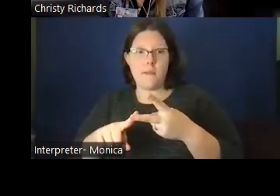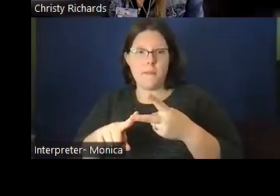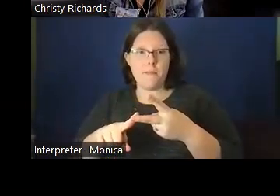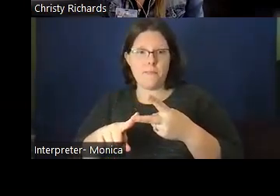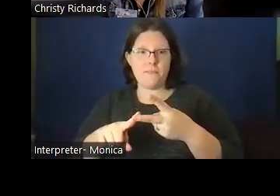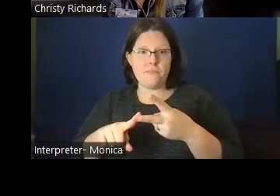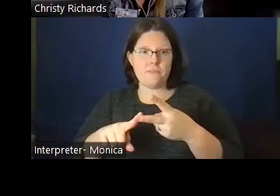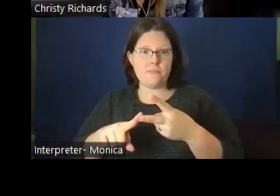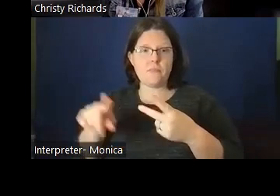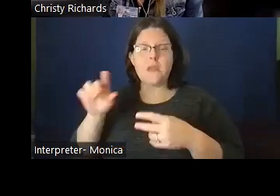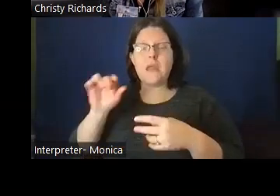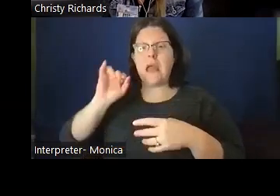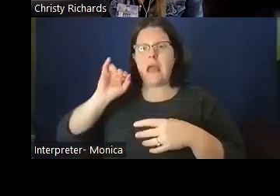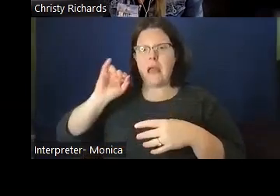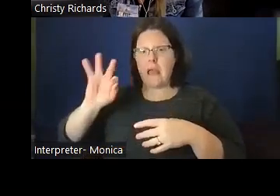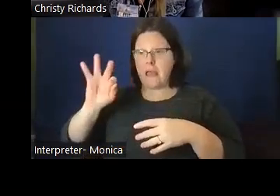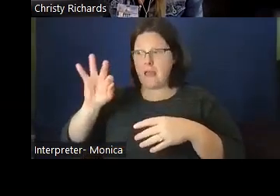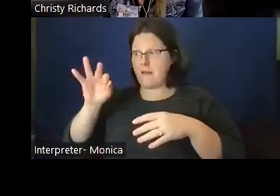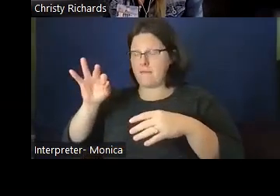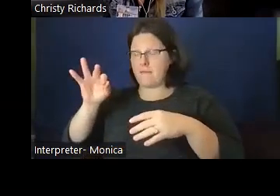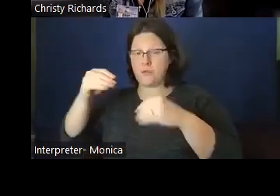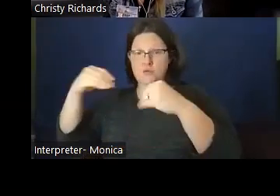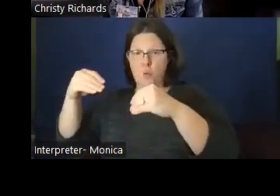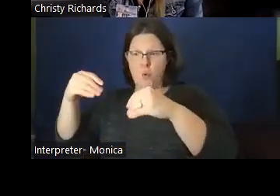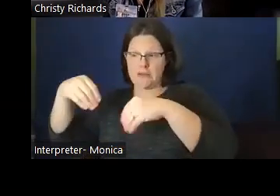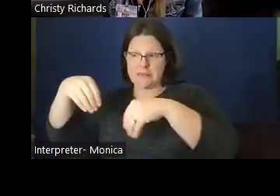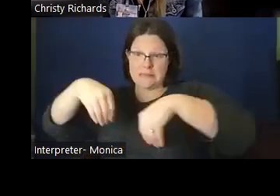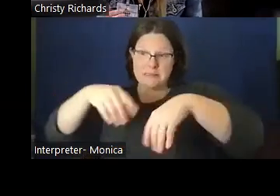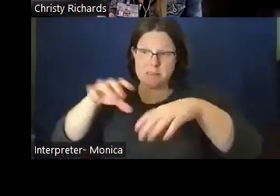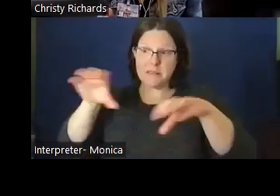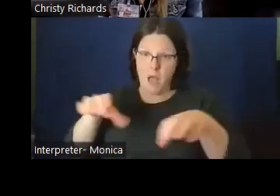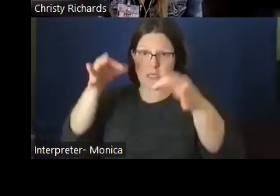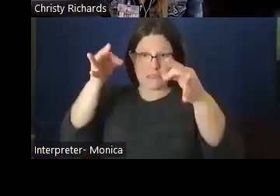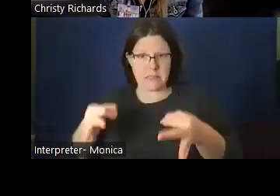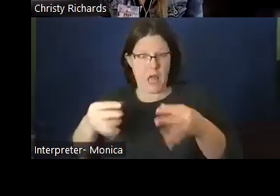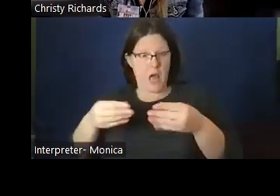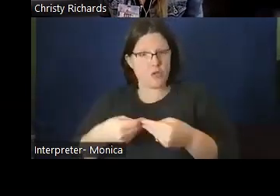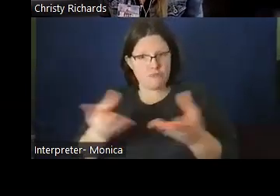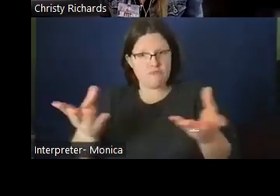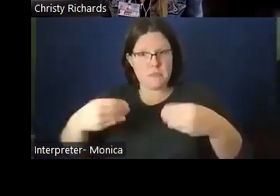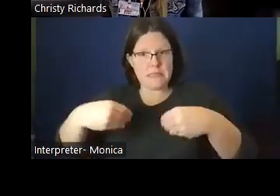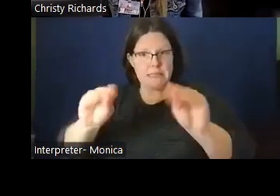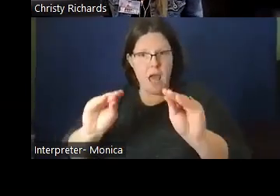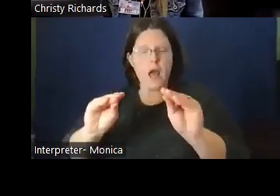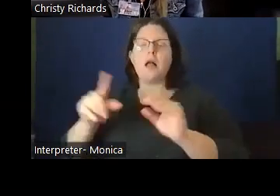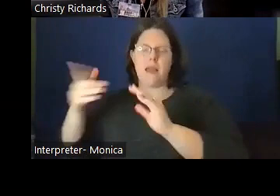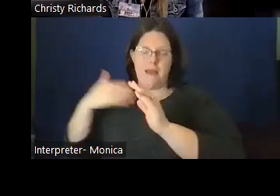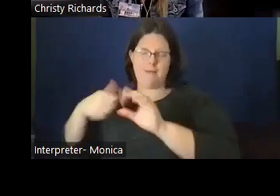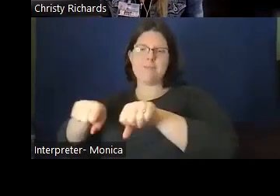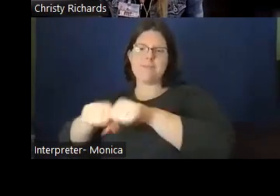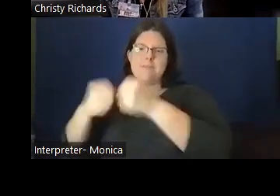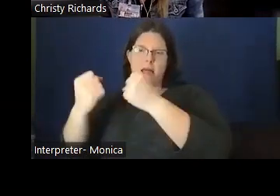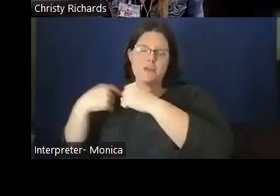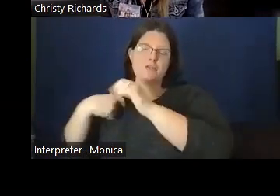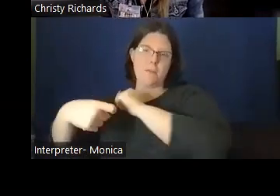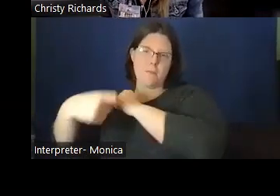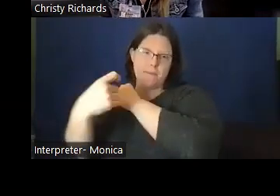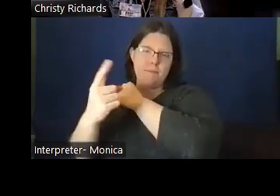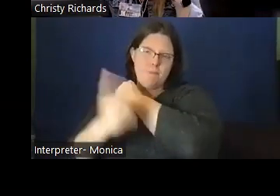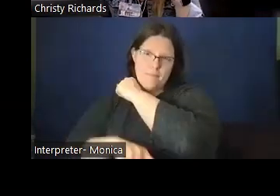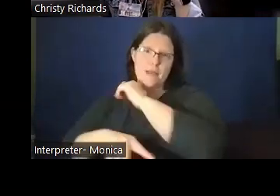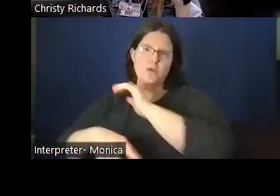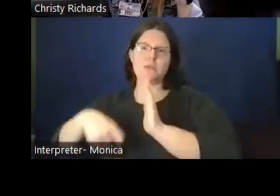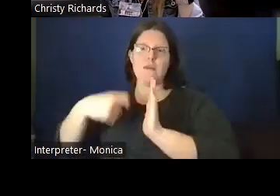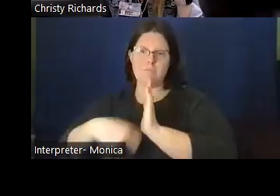retail penalties for tobacco sale violations. So all of these things have been done through the public health system to try to keep